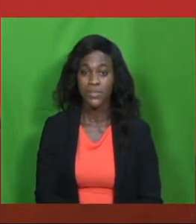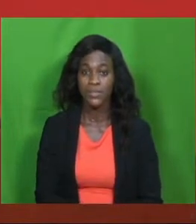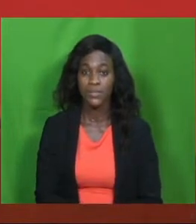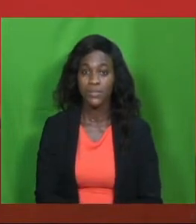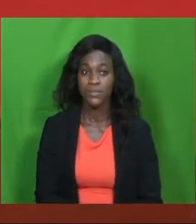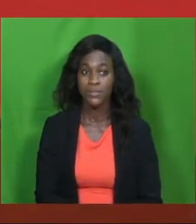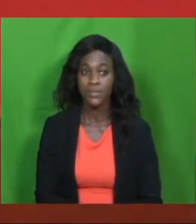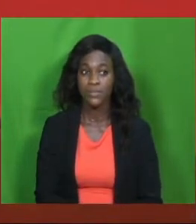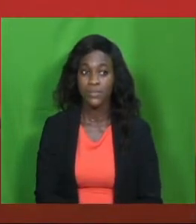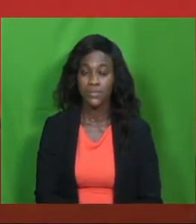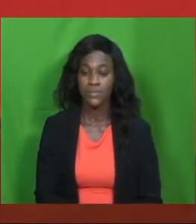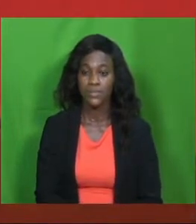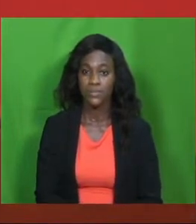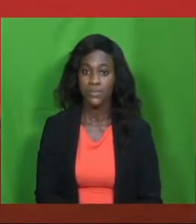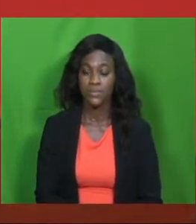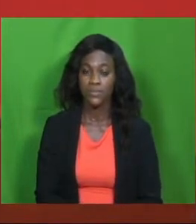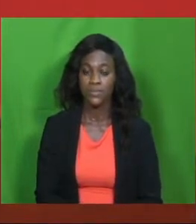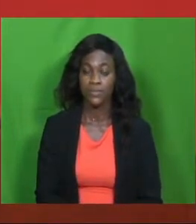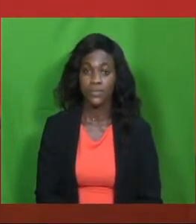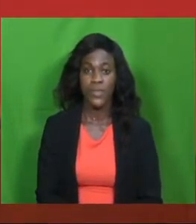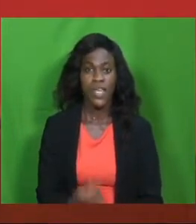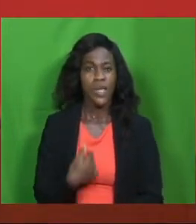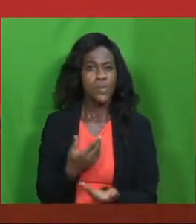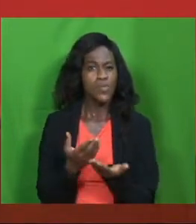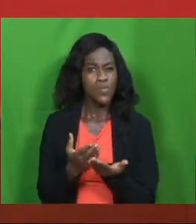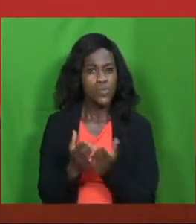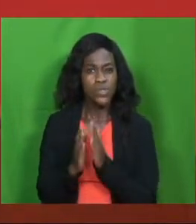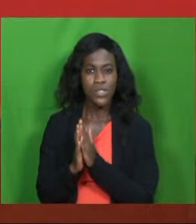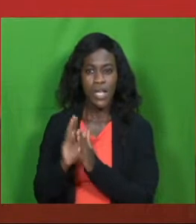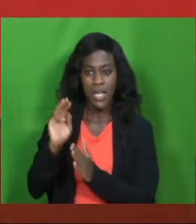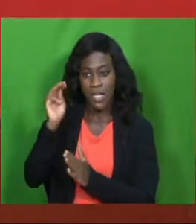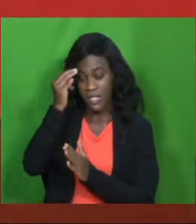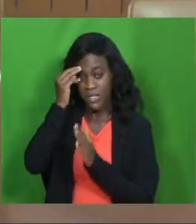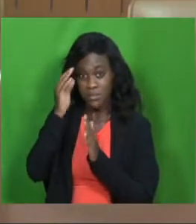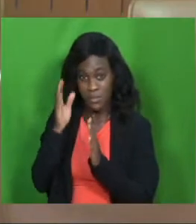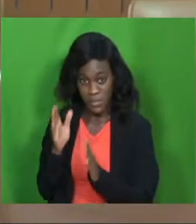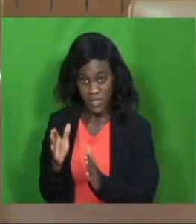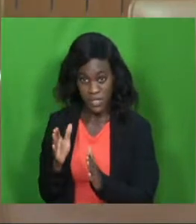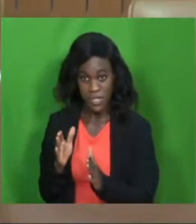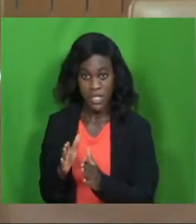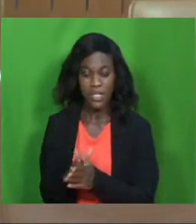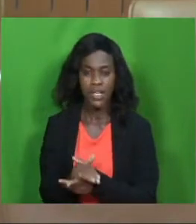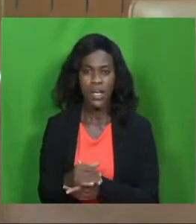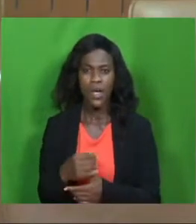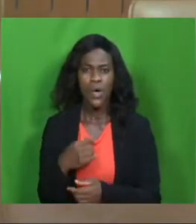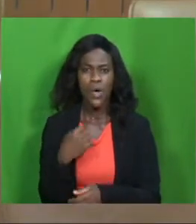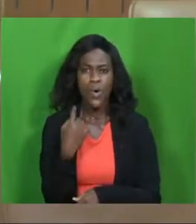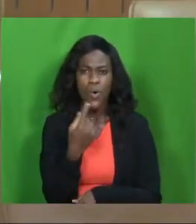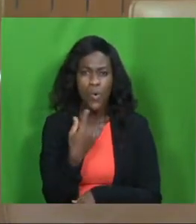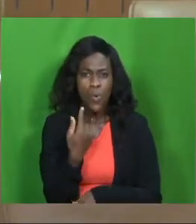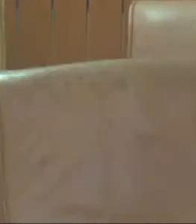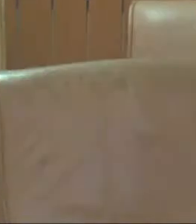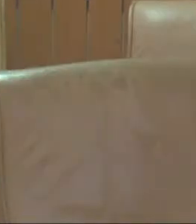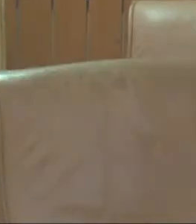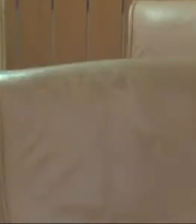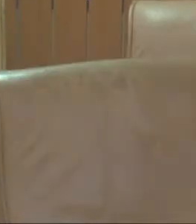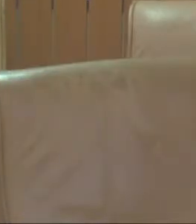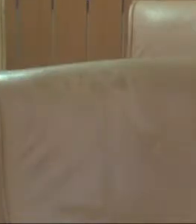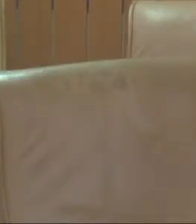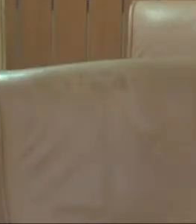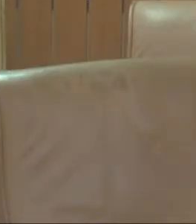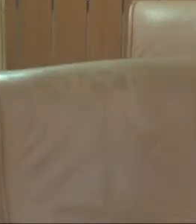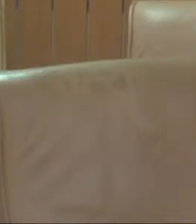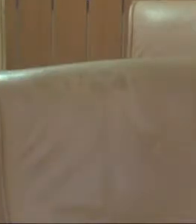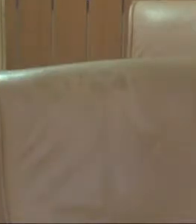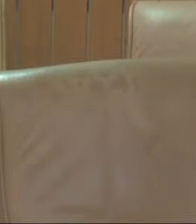Mr. Speaker, I want to know from the minister, who is monitoring this project, the